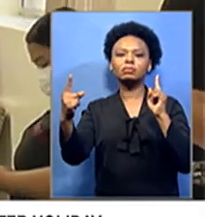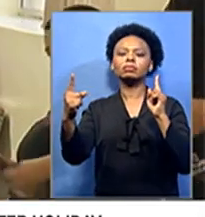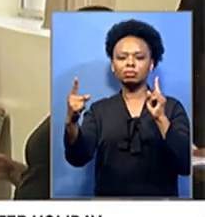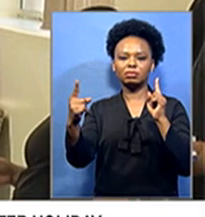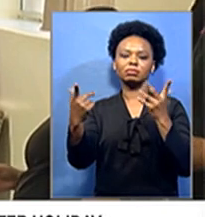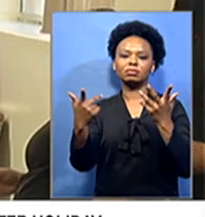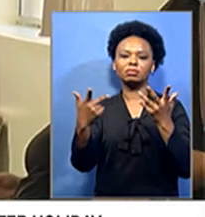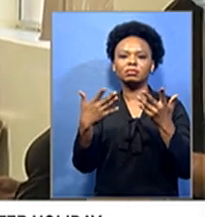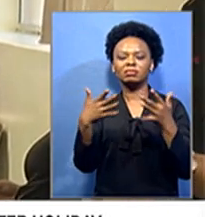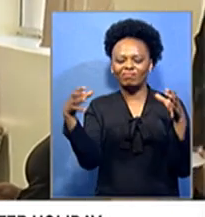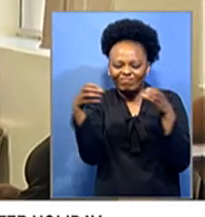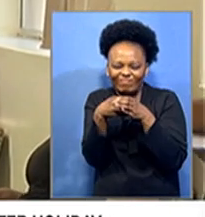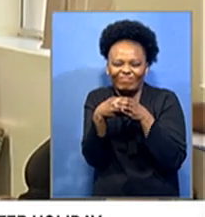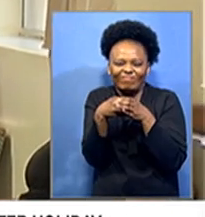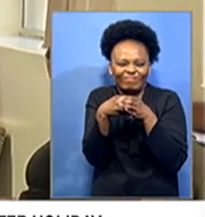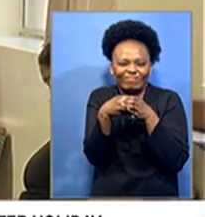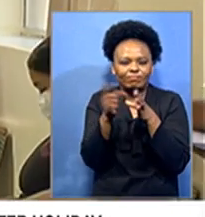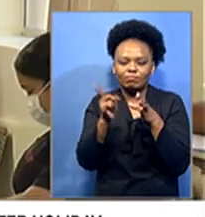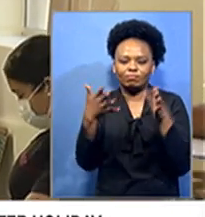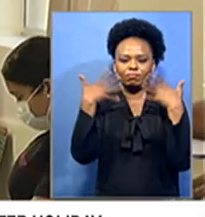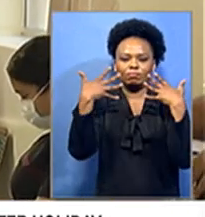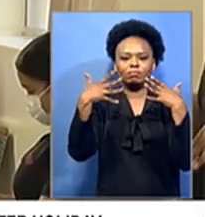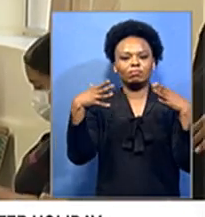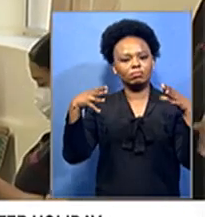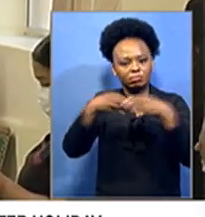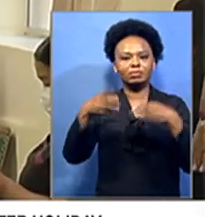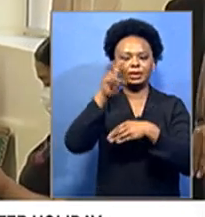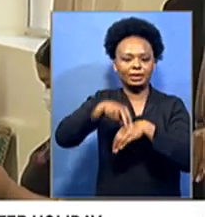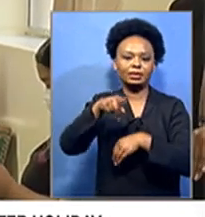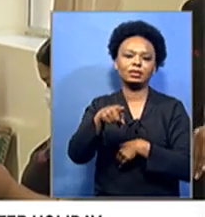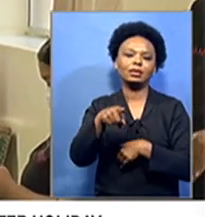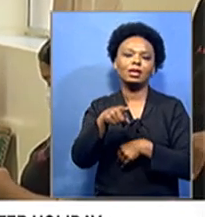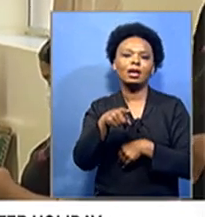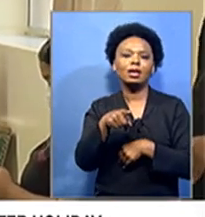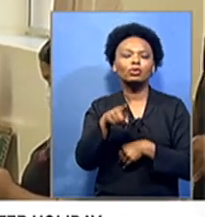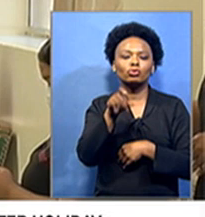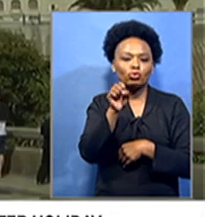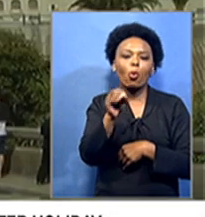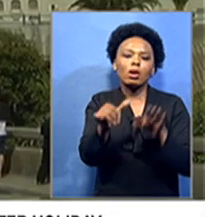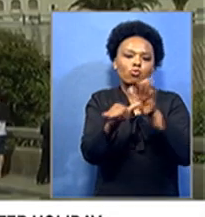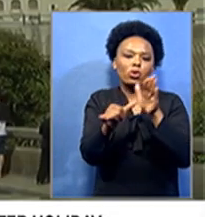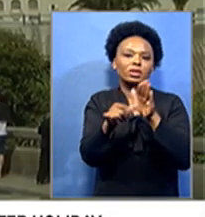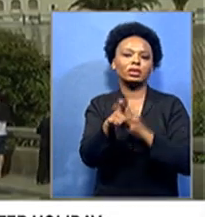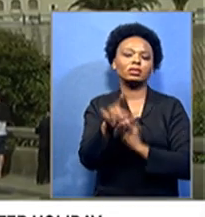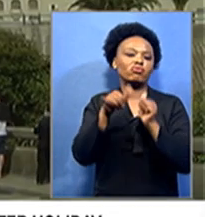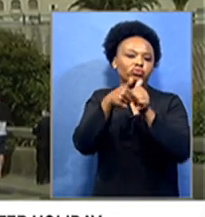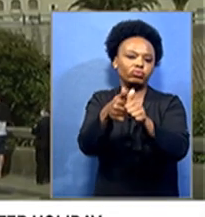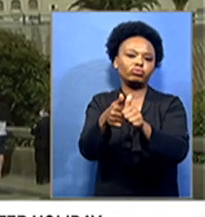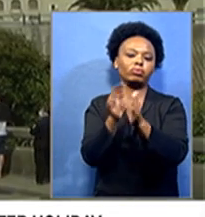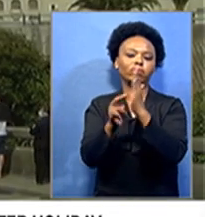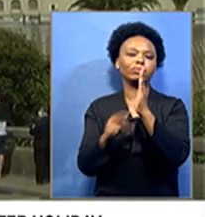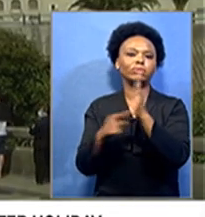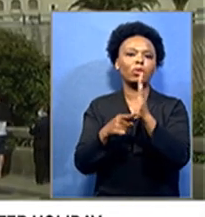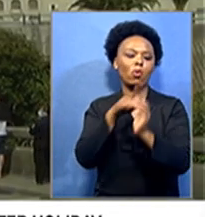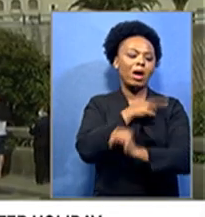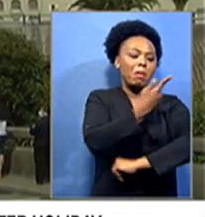up ventilation, and so on. So those are the issues that are going to be important for us to say. We're not going to say because we started vaccination, that's the end of the